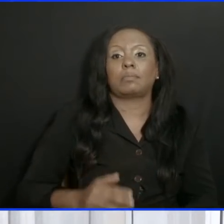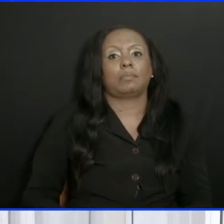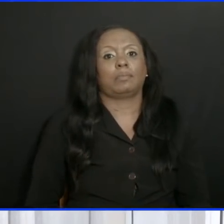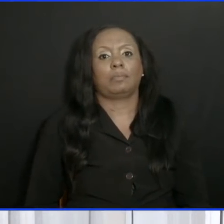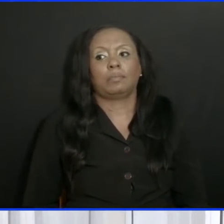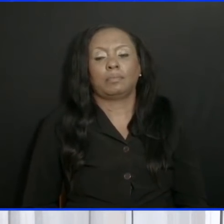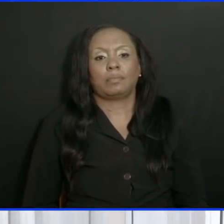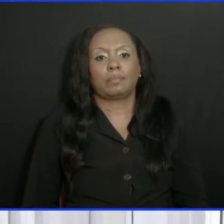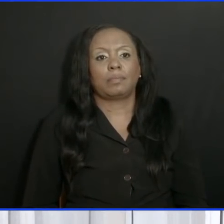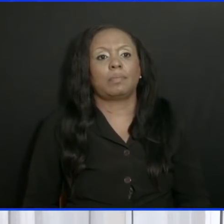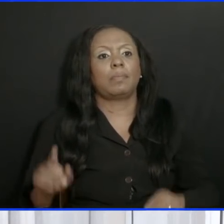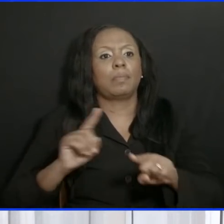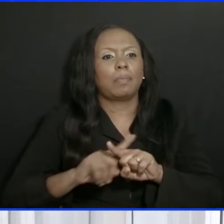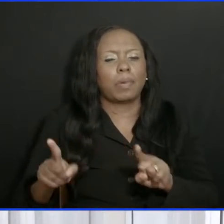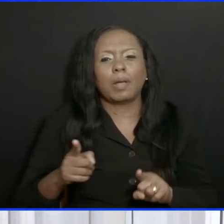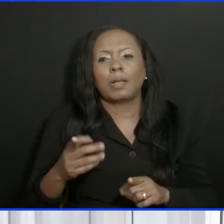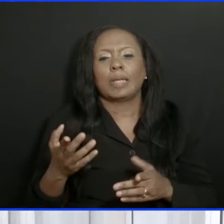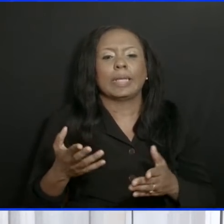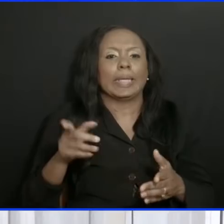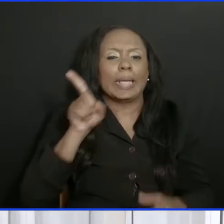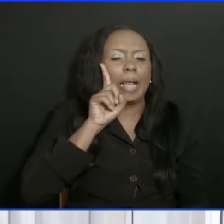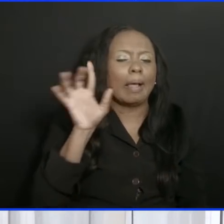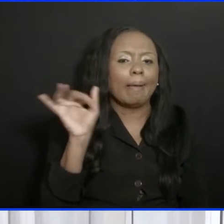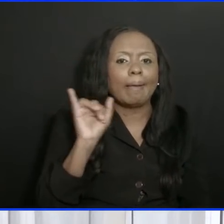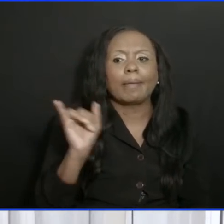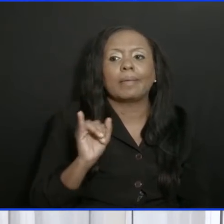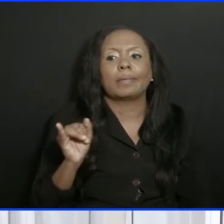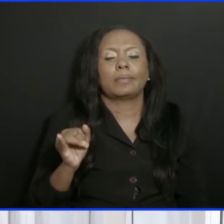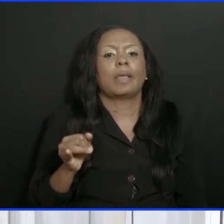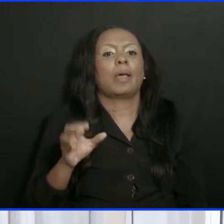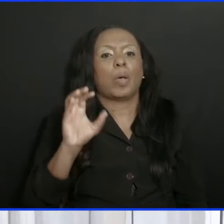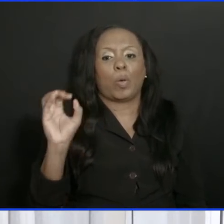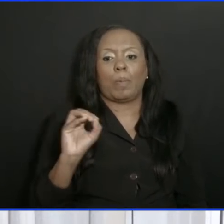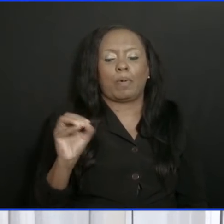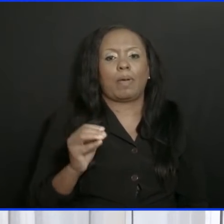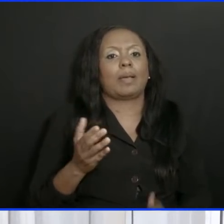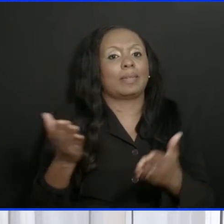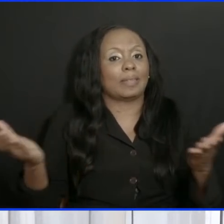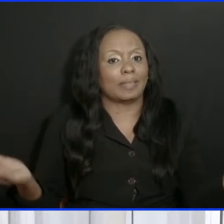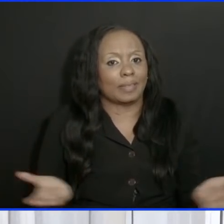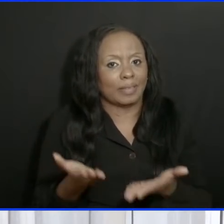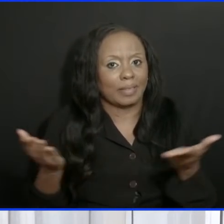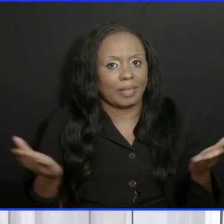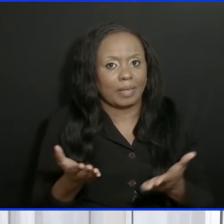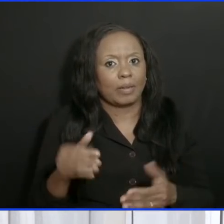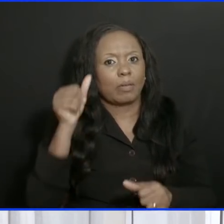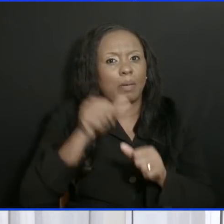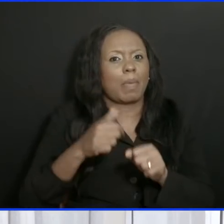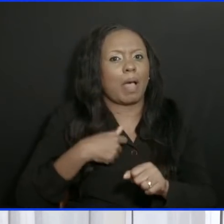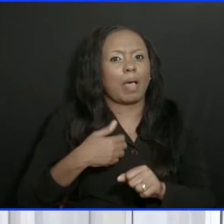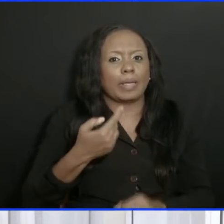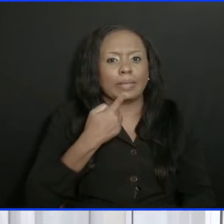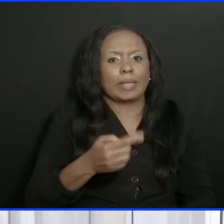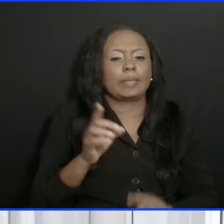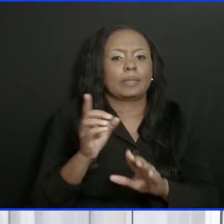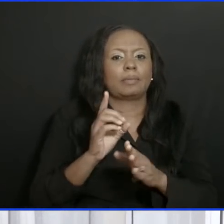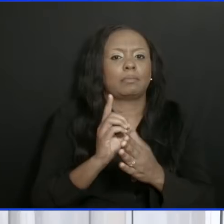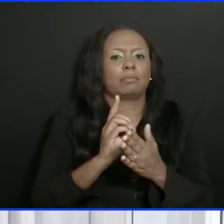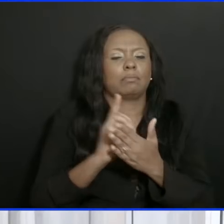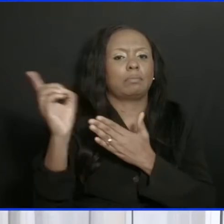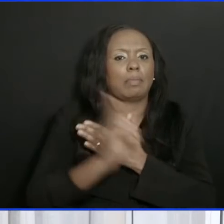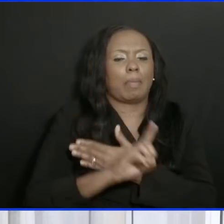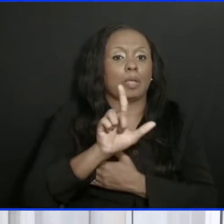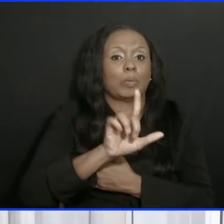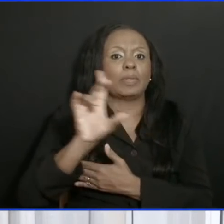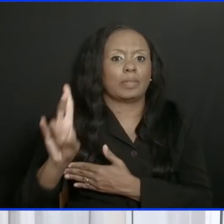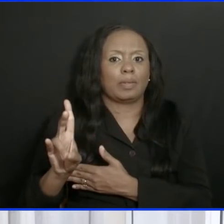in the pre-screening would suggest that it is here, as I indicated on the 27th of December when we said it was our